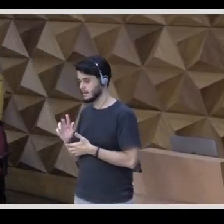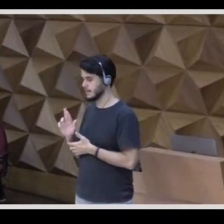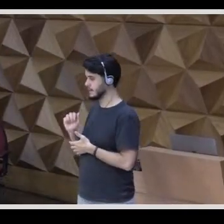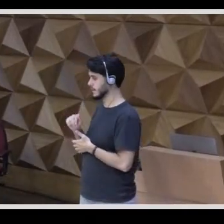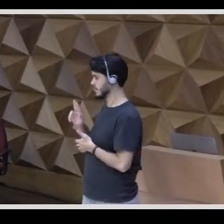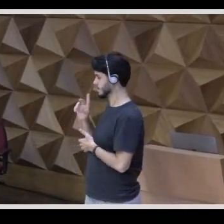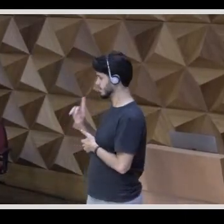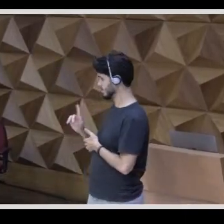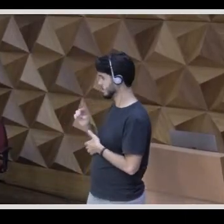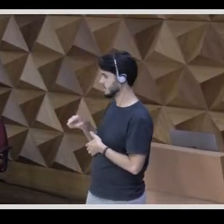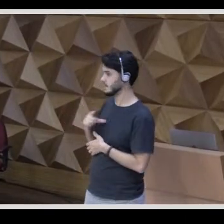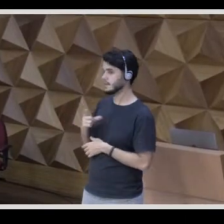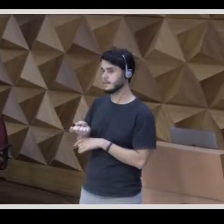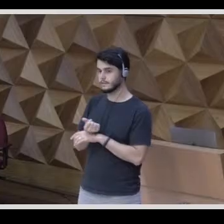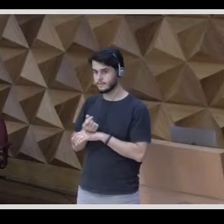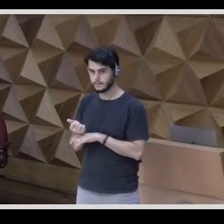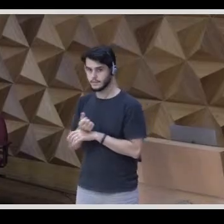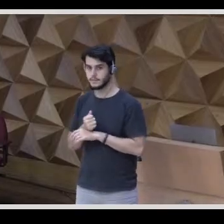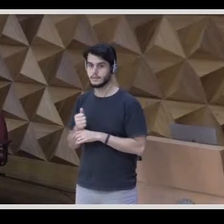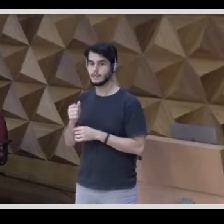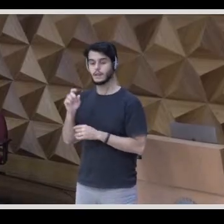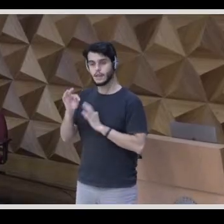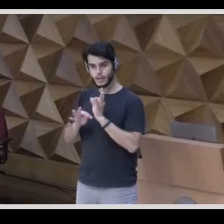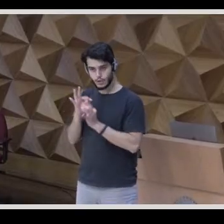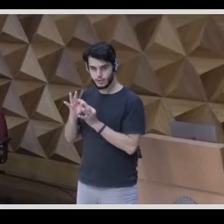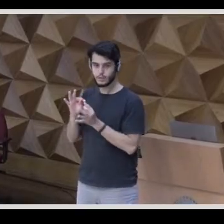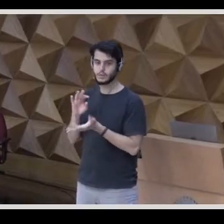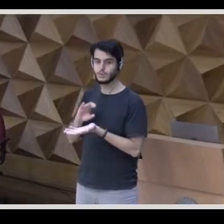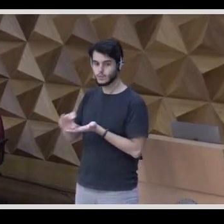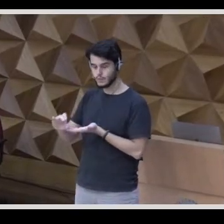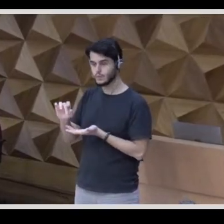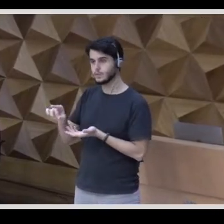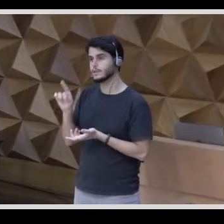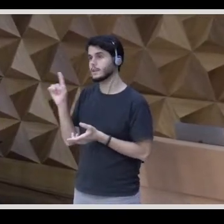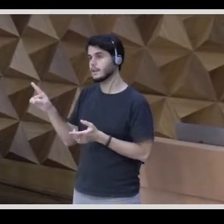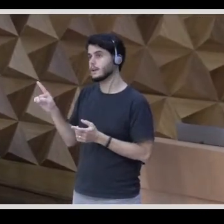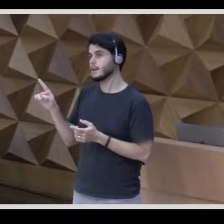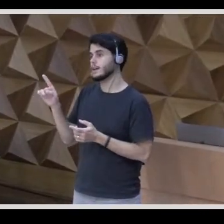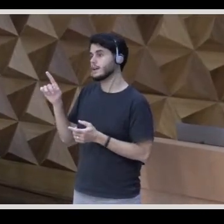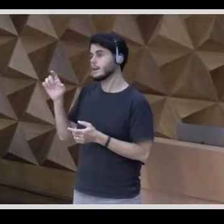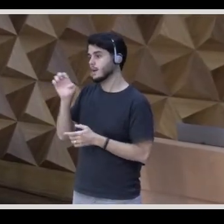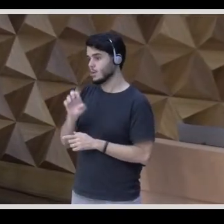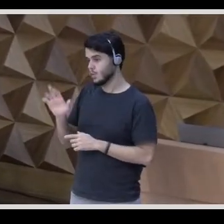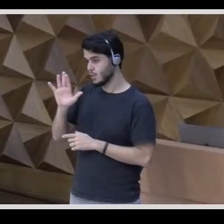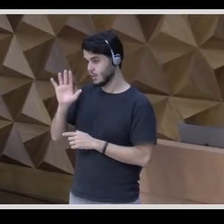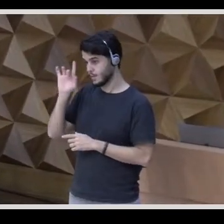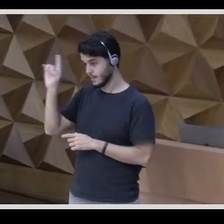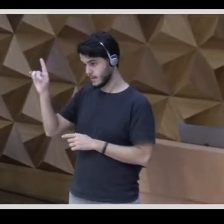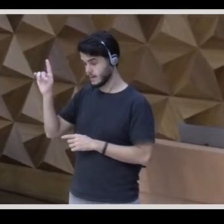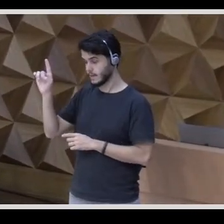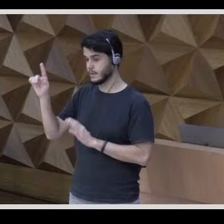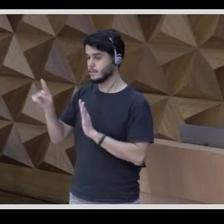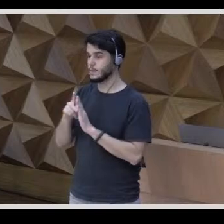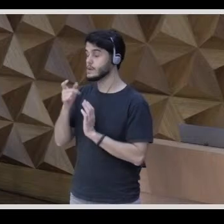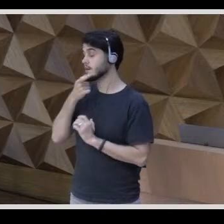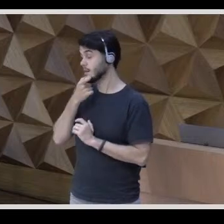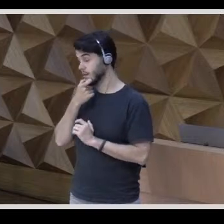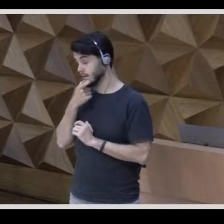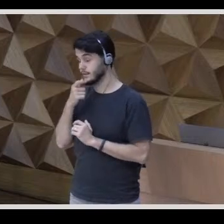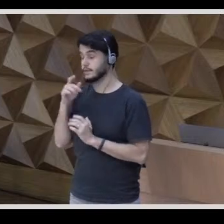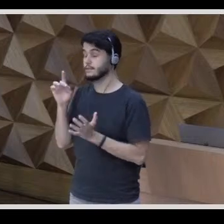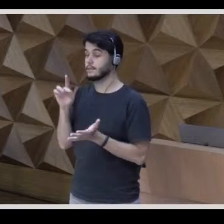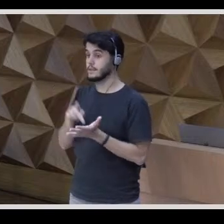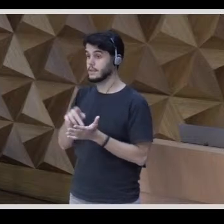was working software engineering in the finance area. So I know that those kinds